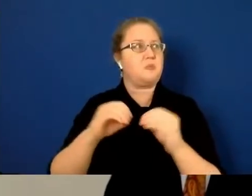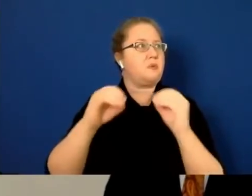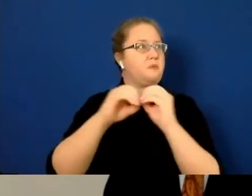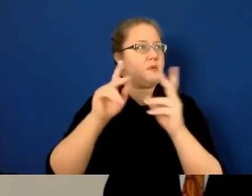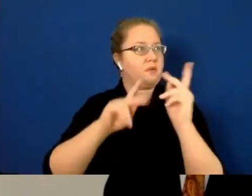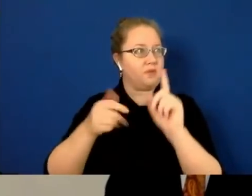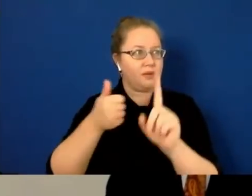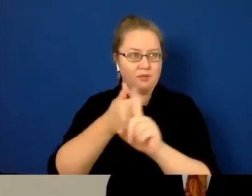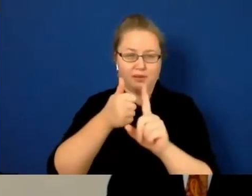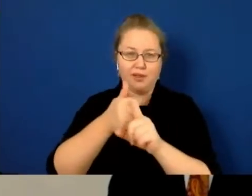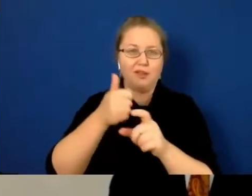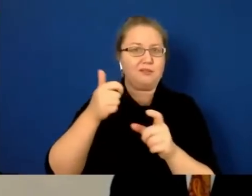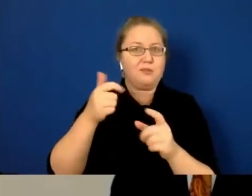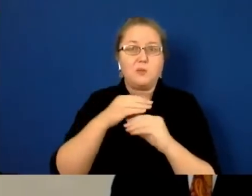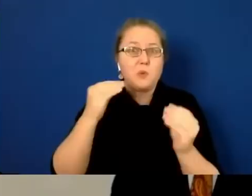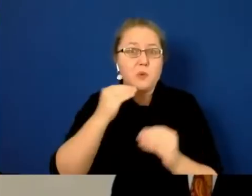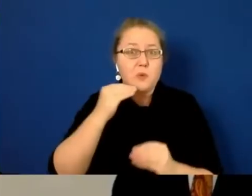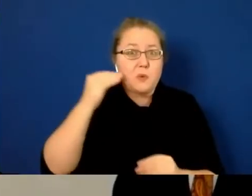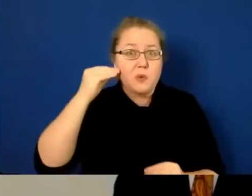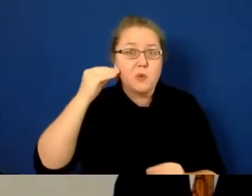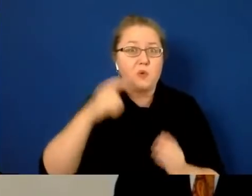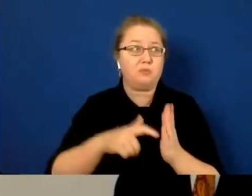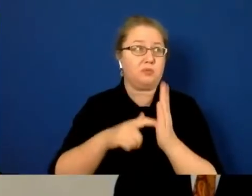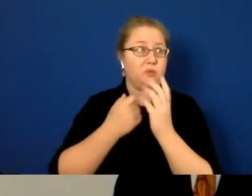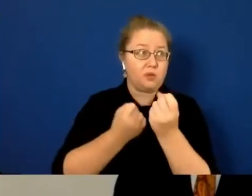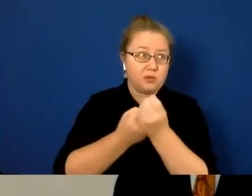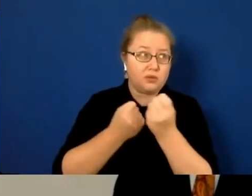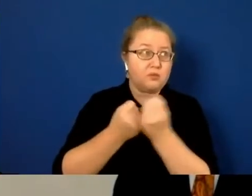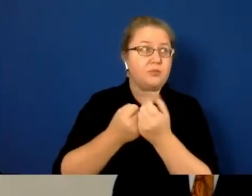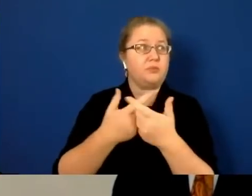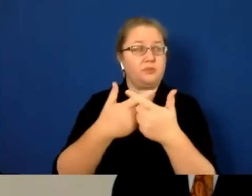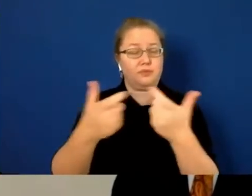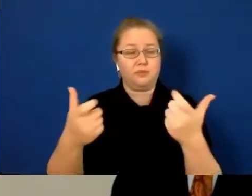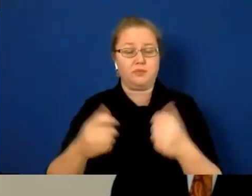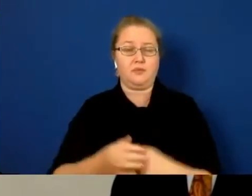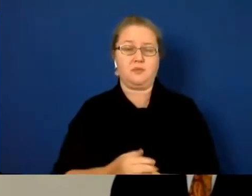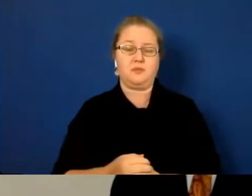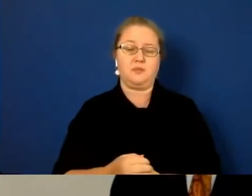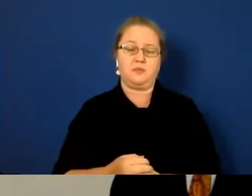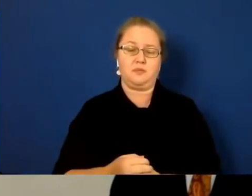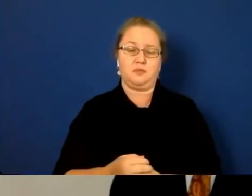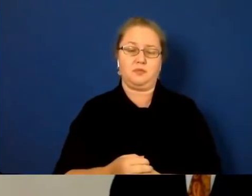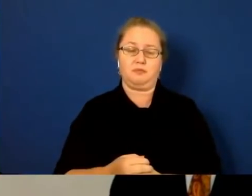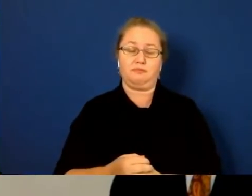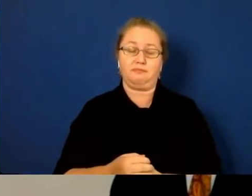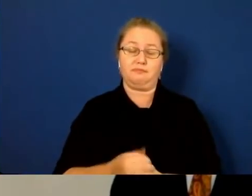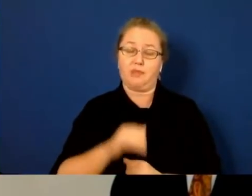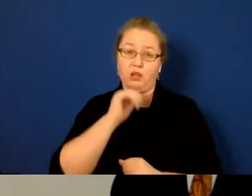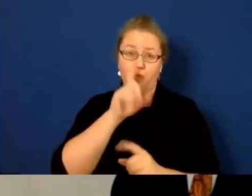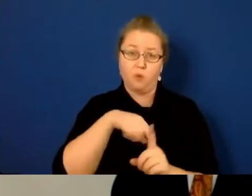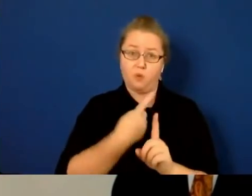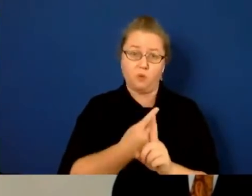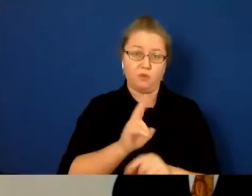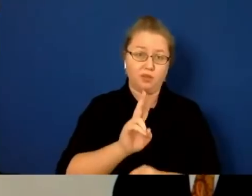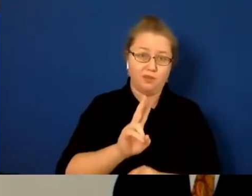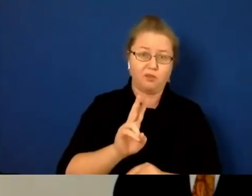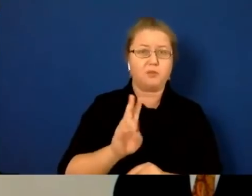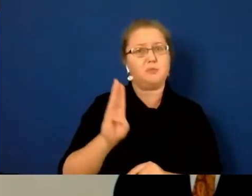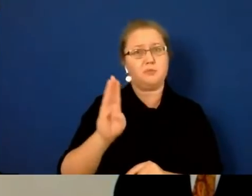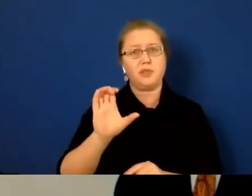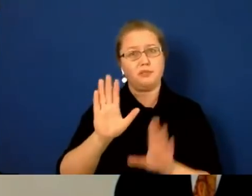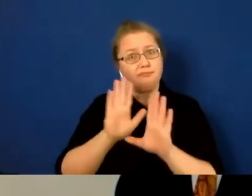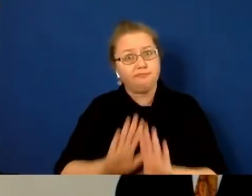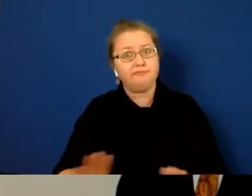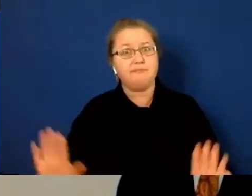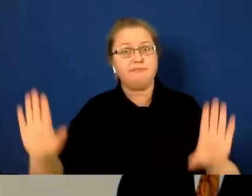and municipalities have been working with the health authorities and with the NGO groups and the community